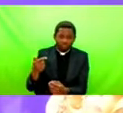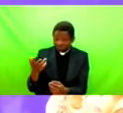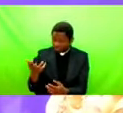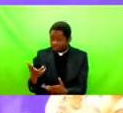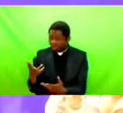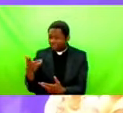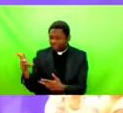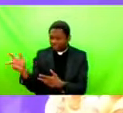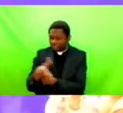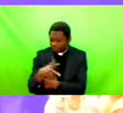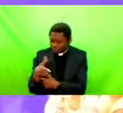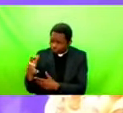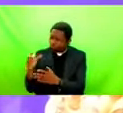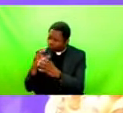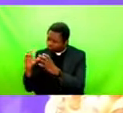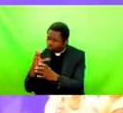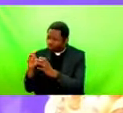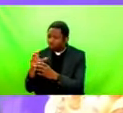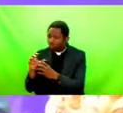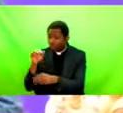minutes. Yes.